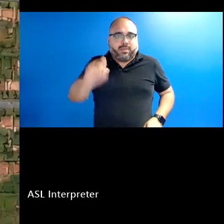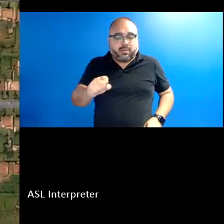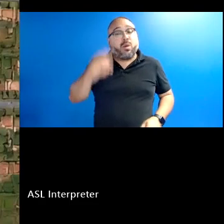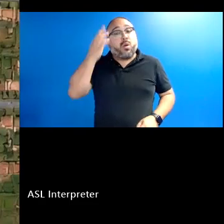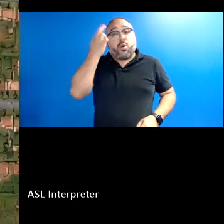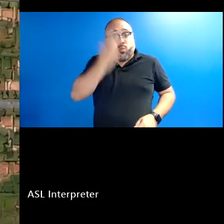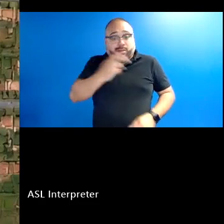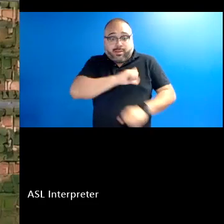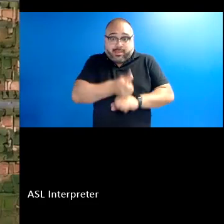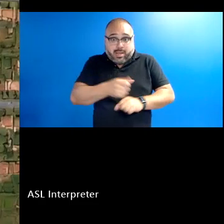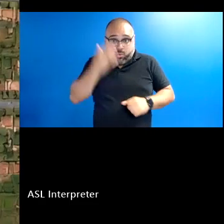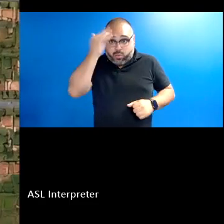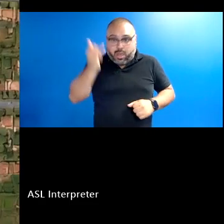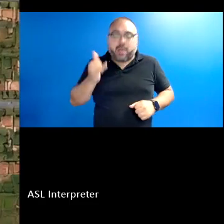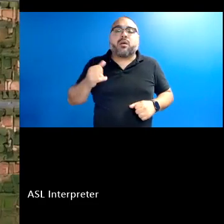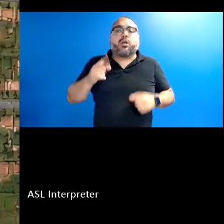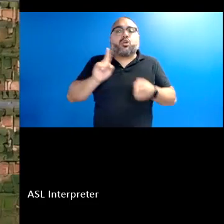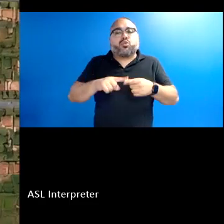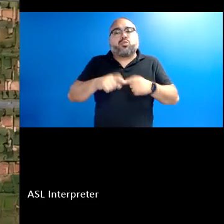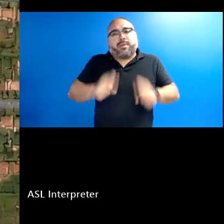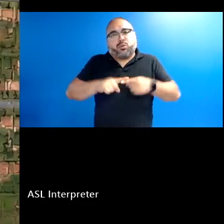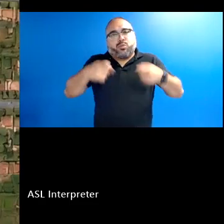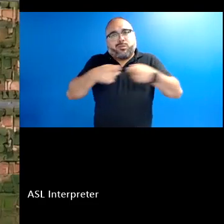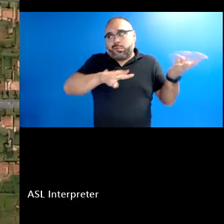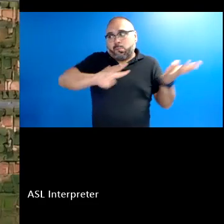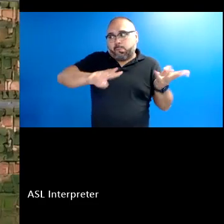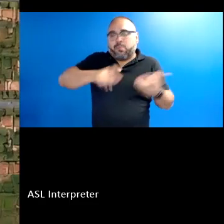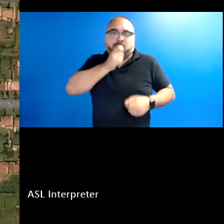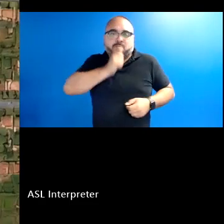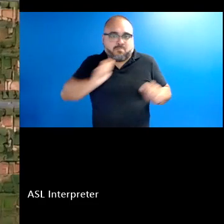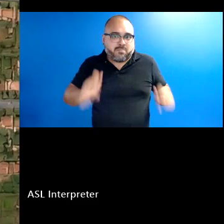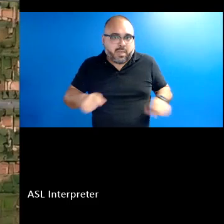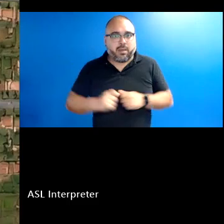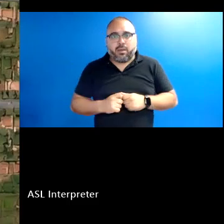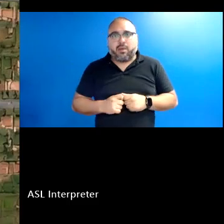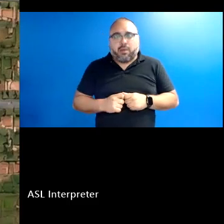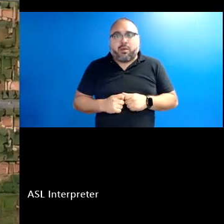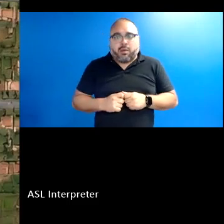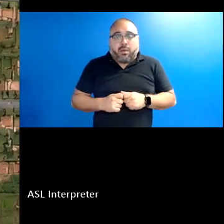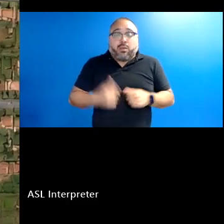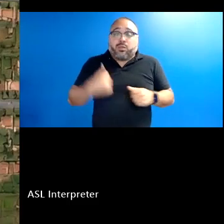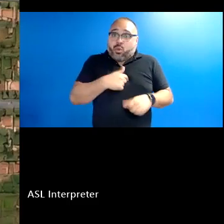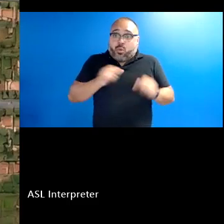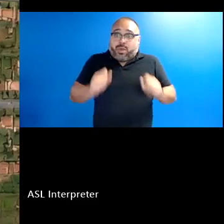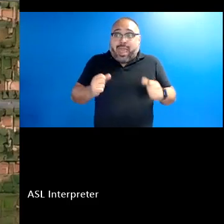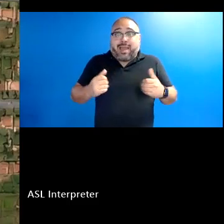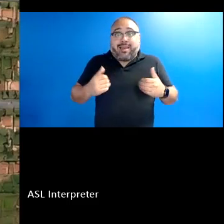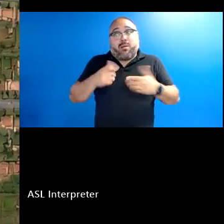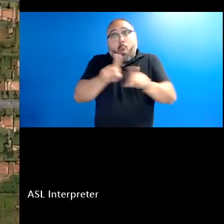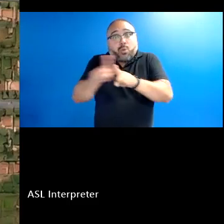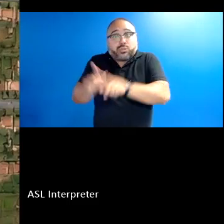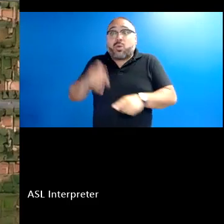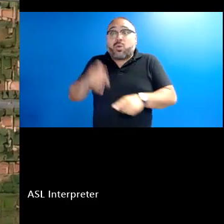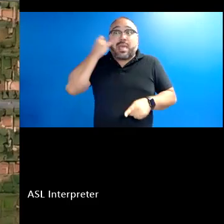are doing what we can to adjust to allow customers to be switched from one circuit to another. In many cases, we can